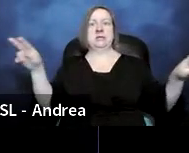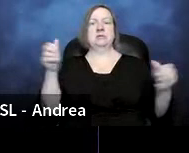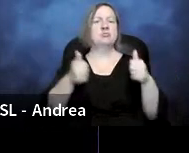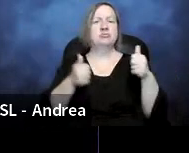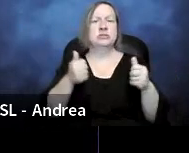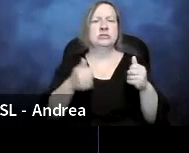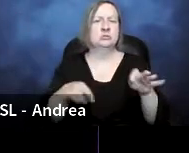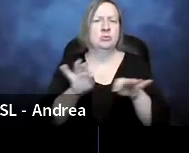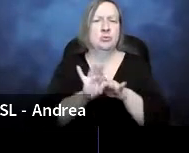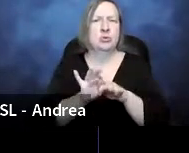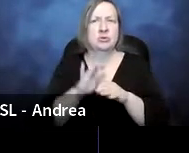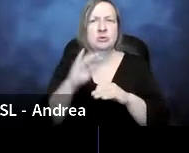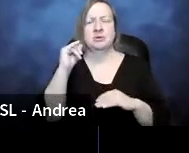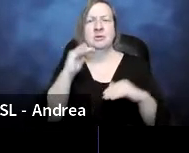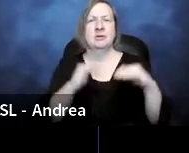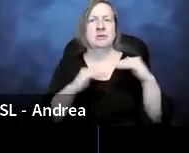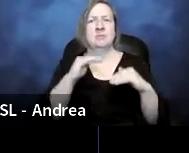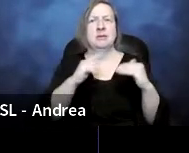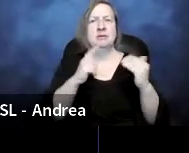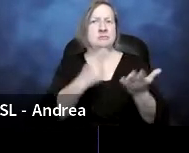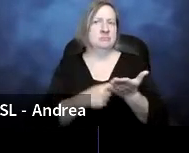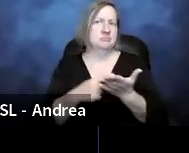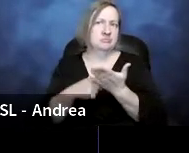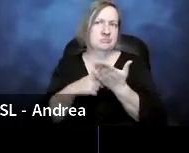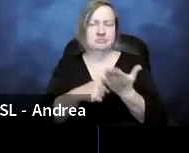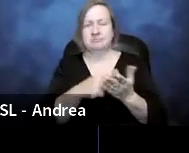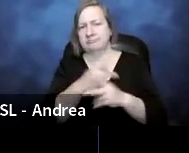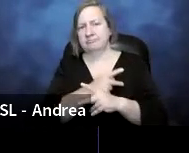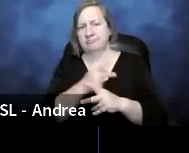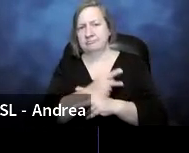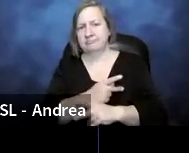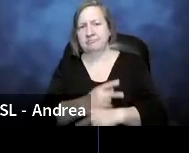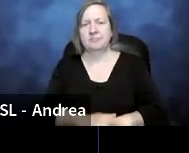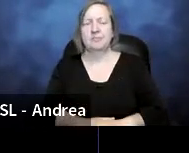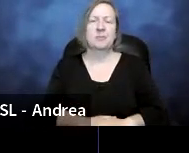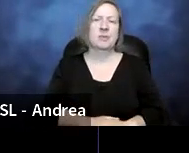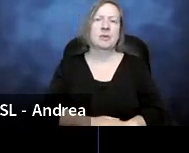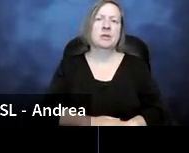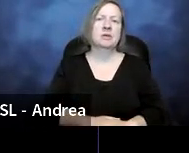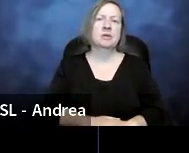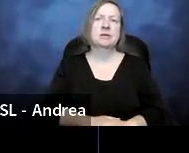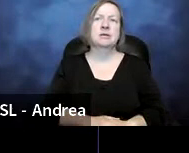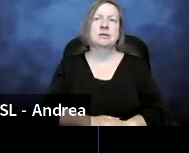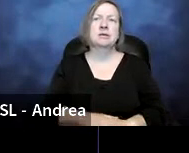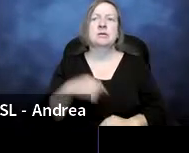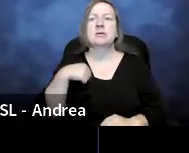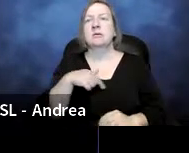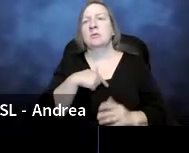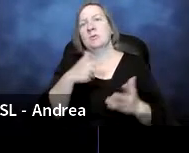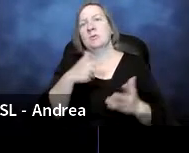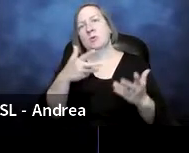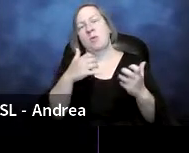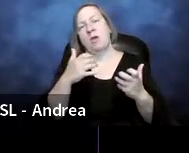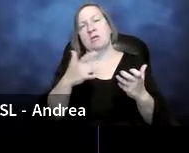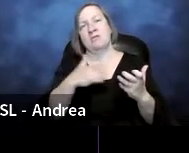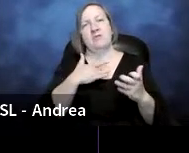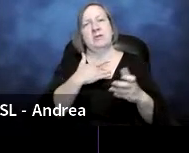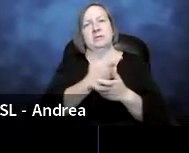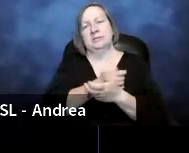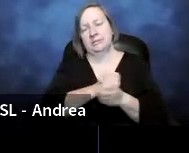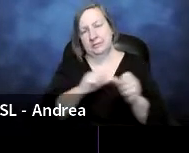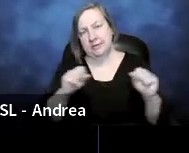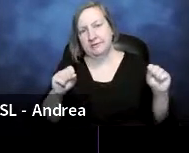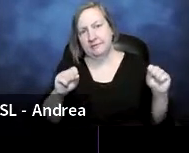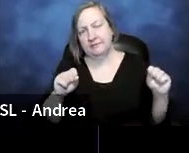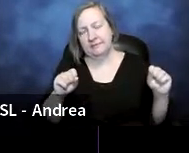important? So that's a balance to be talked about and discussed. In any case, we want to make it a very